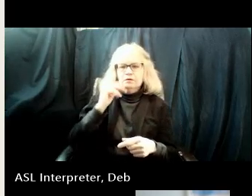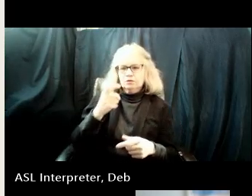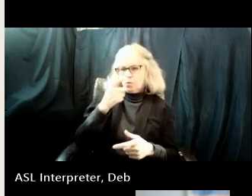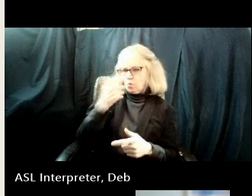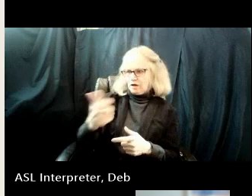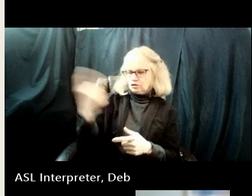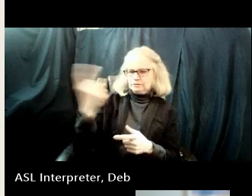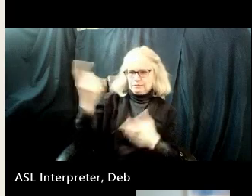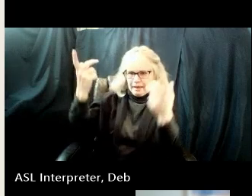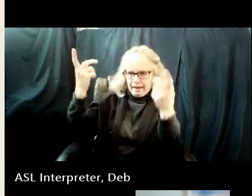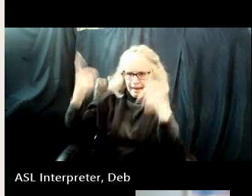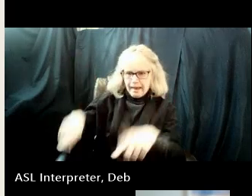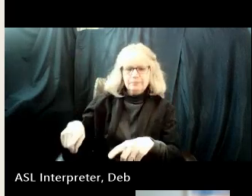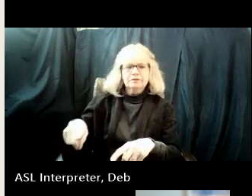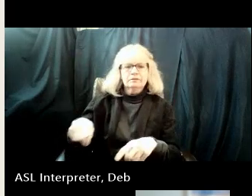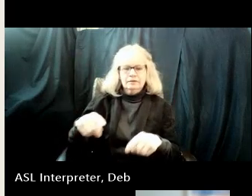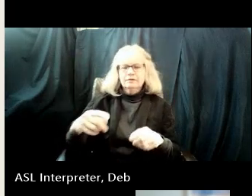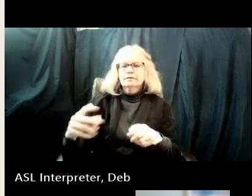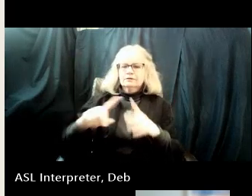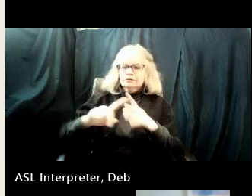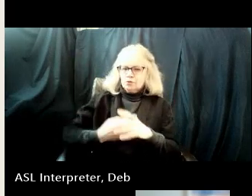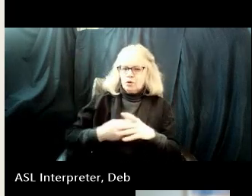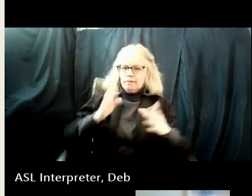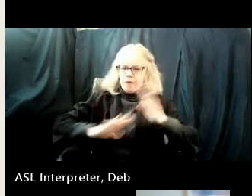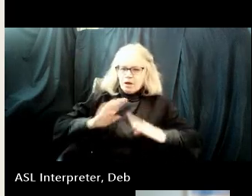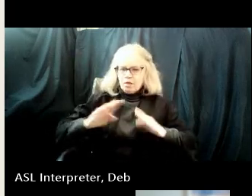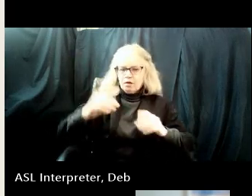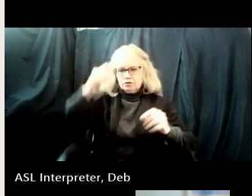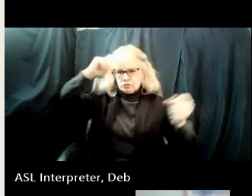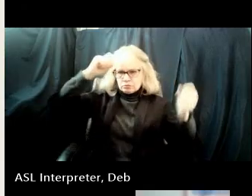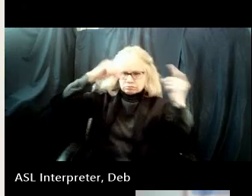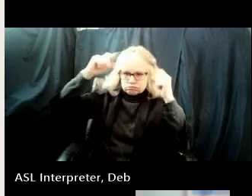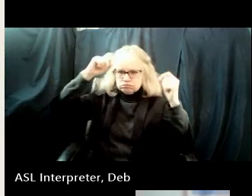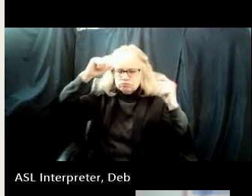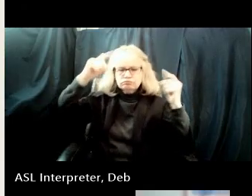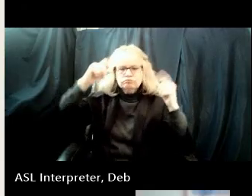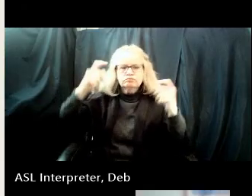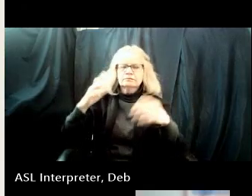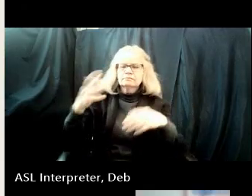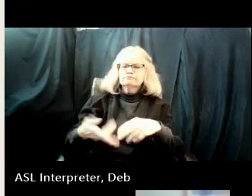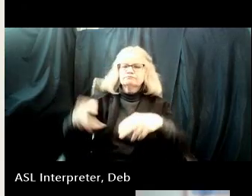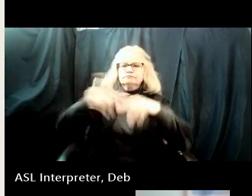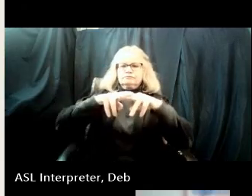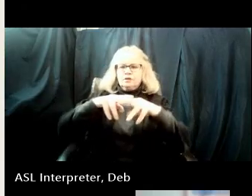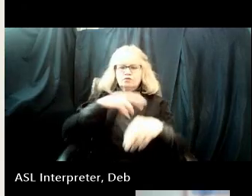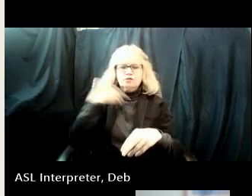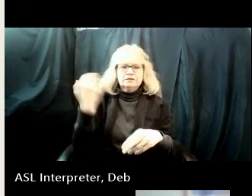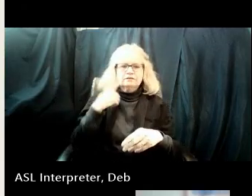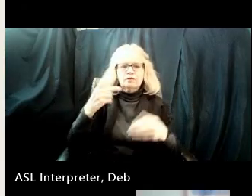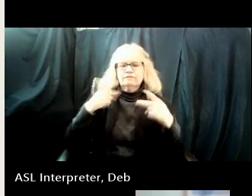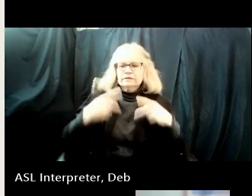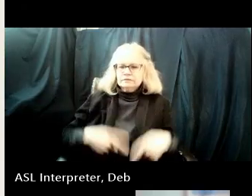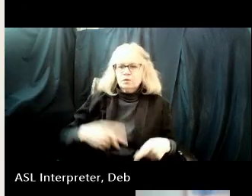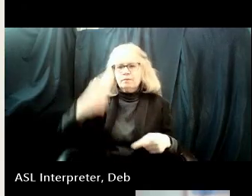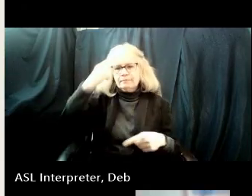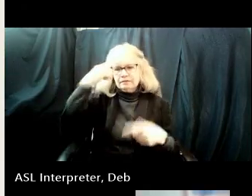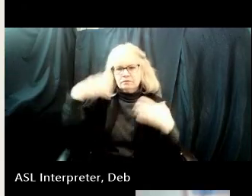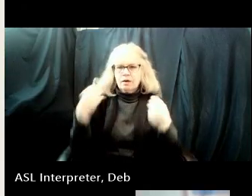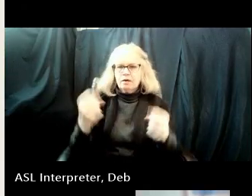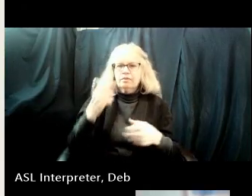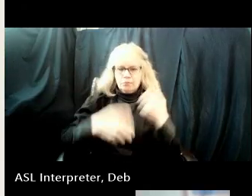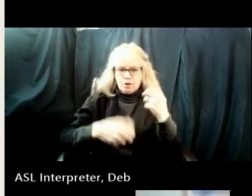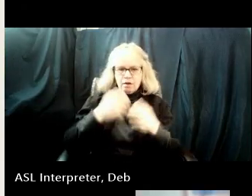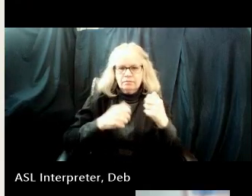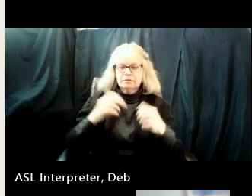ones, activate biological pathways that increase our risk for physical and mental health problems across